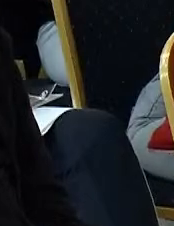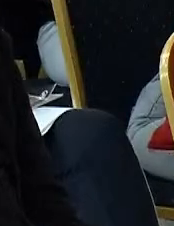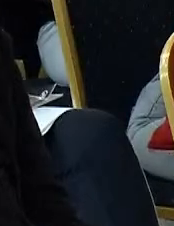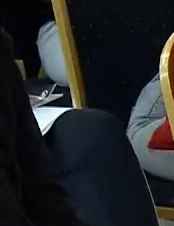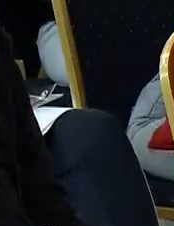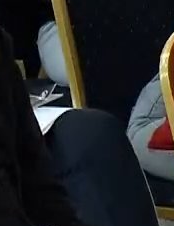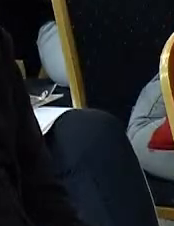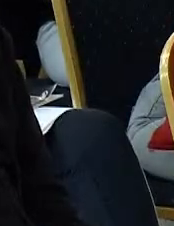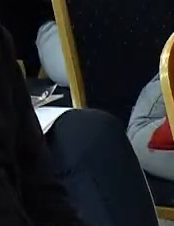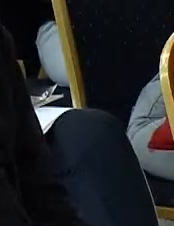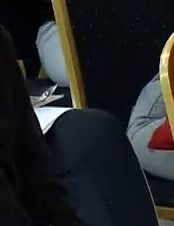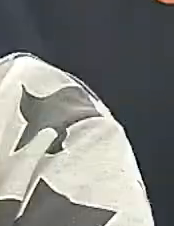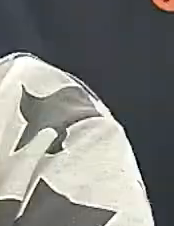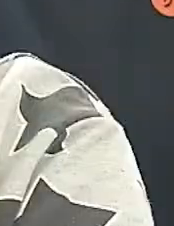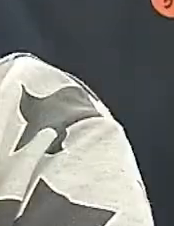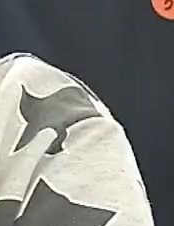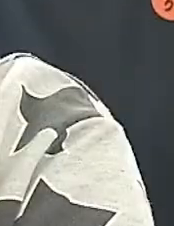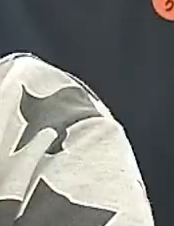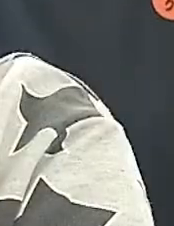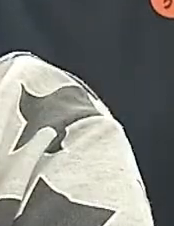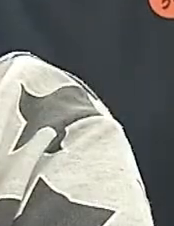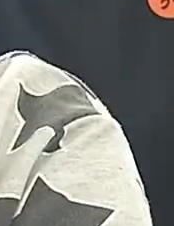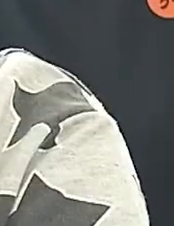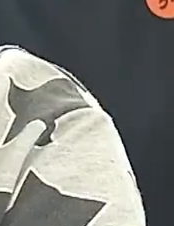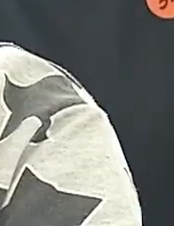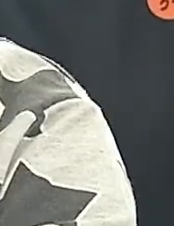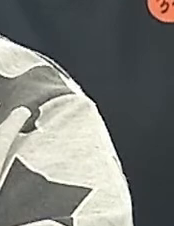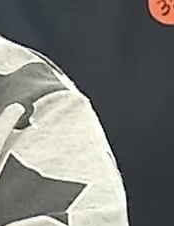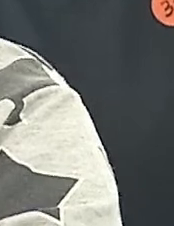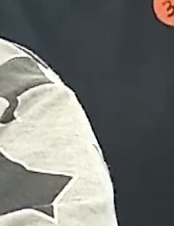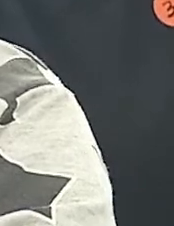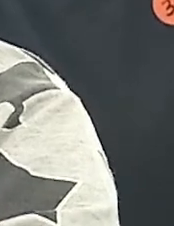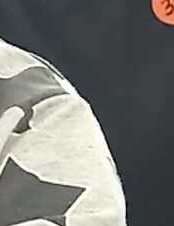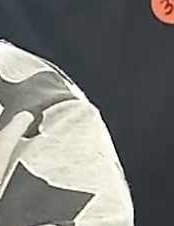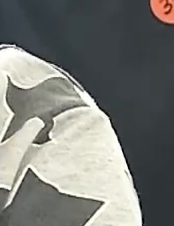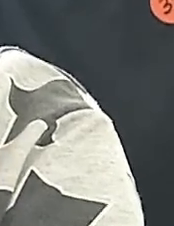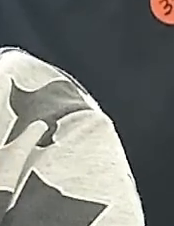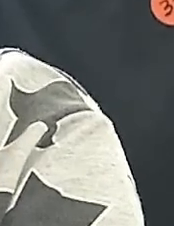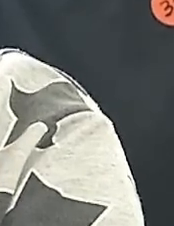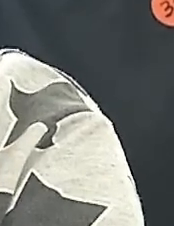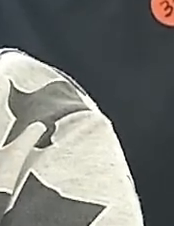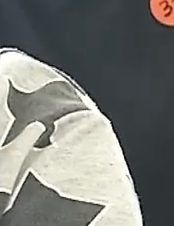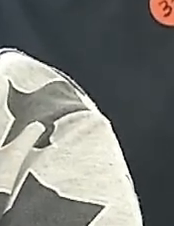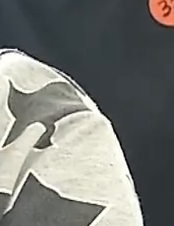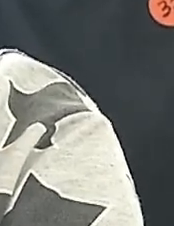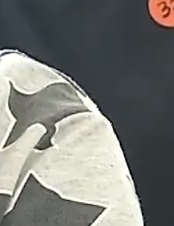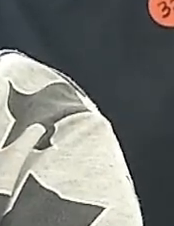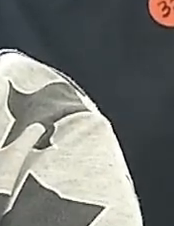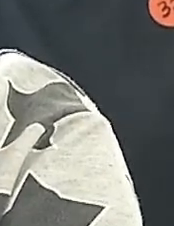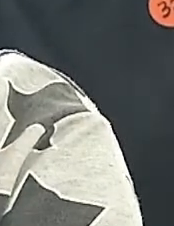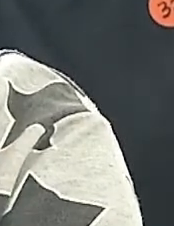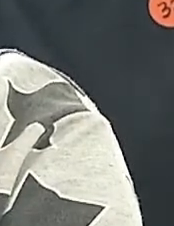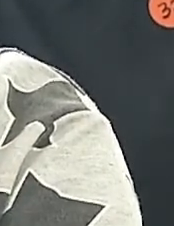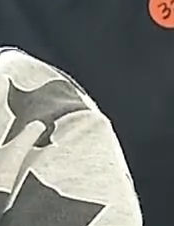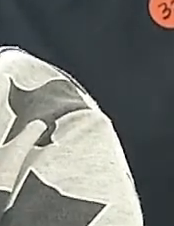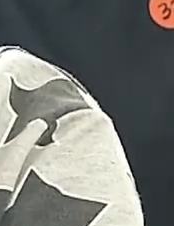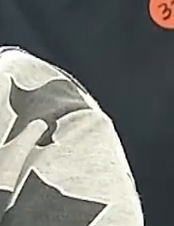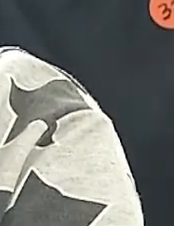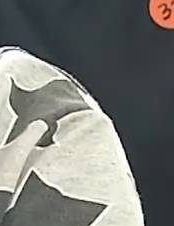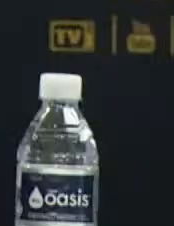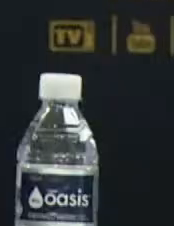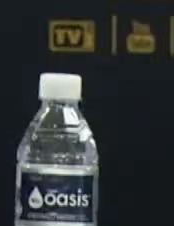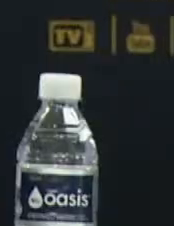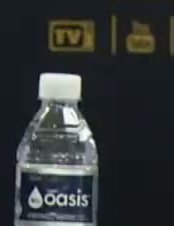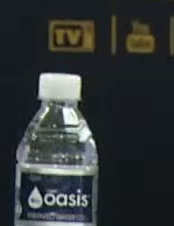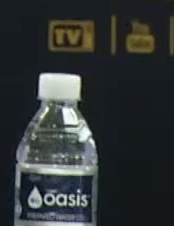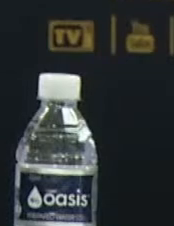yaka. I approached the private sector or private companies to fund my project, and Mabato